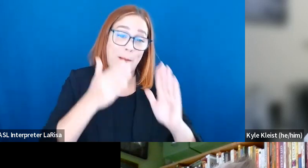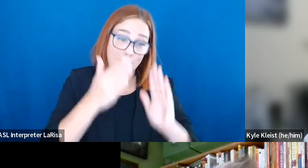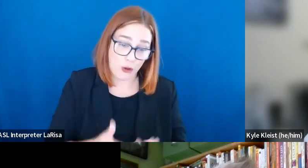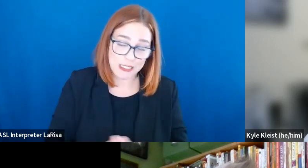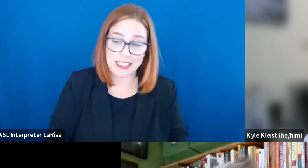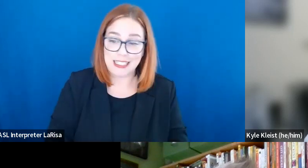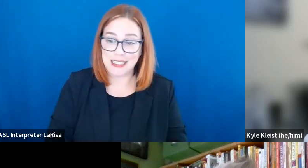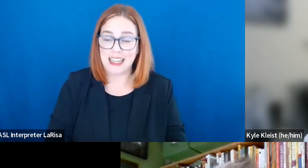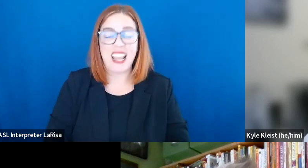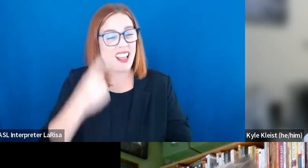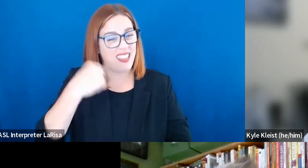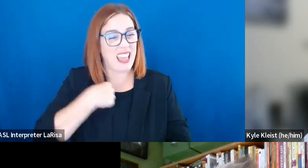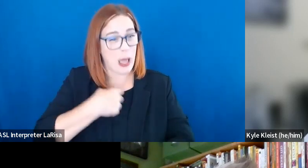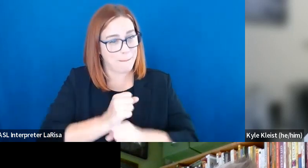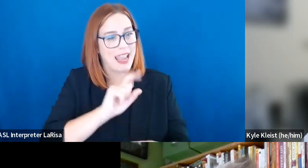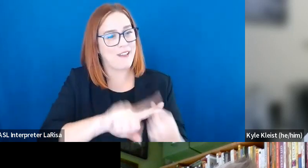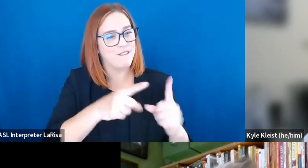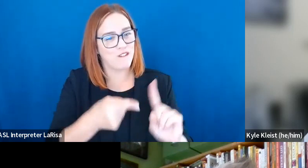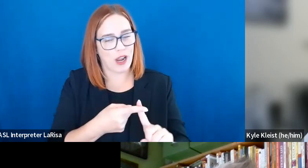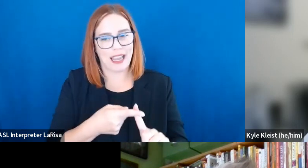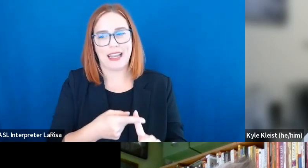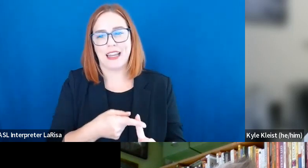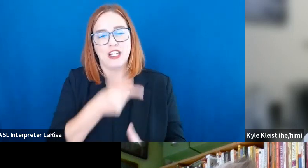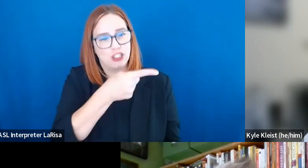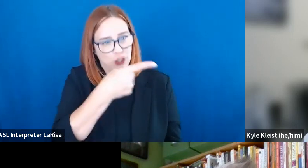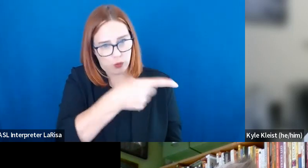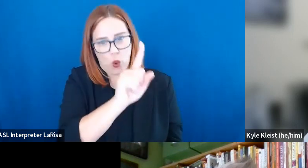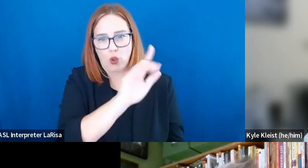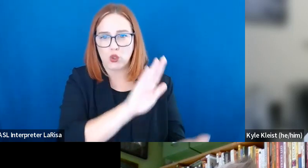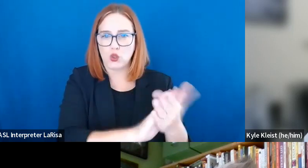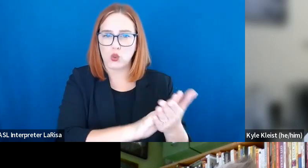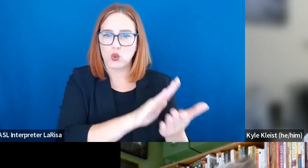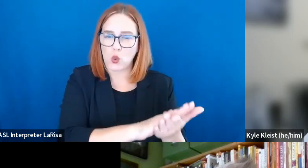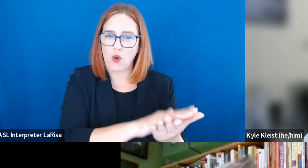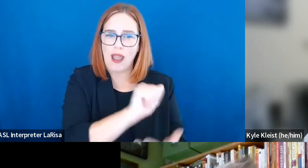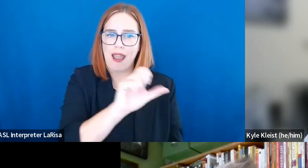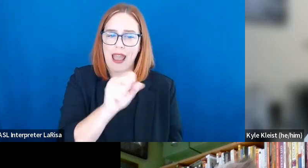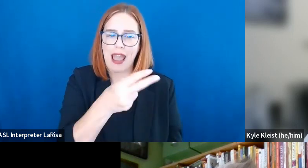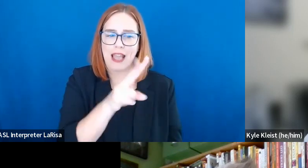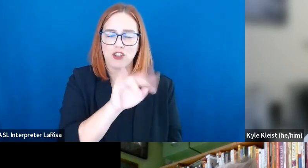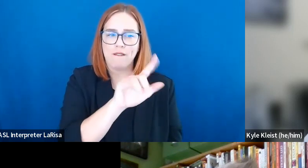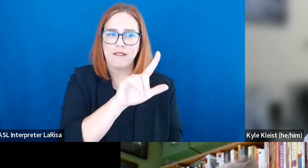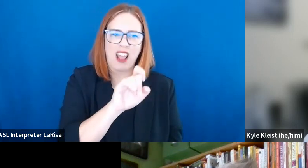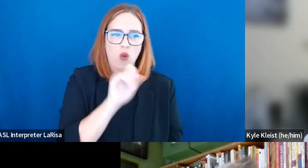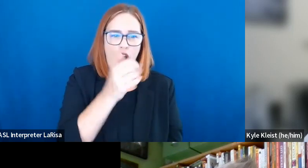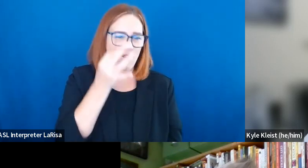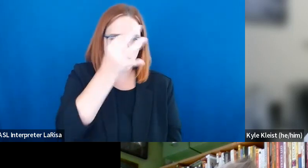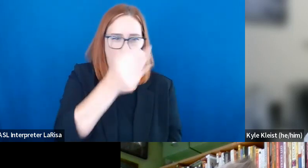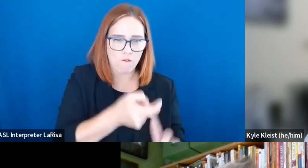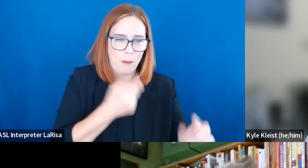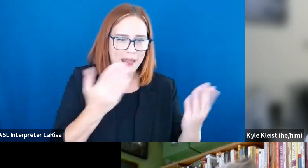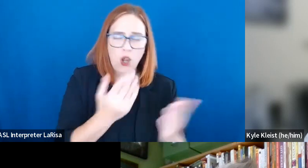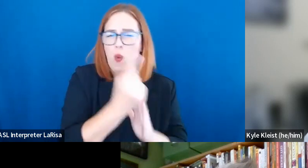think I made a friend. She was from Statesville, but she was going to school in Asheville, and Statesville's not too far from here, hour and a half or so,